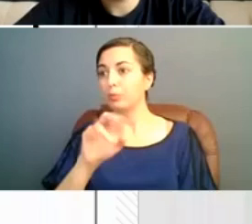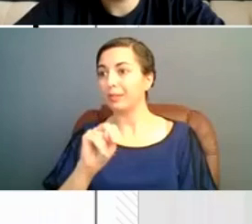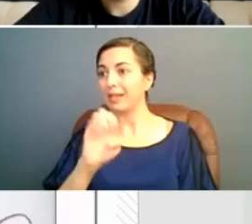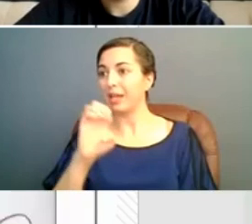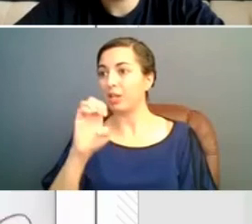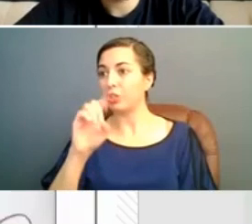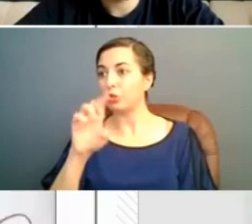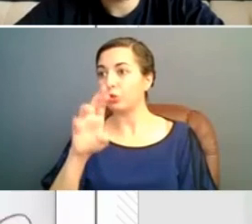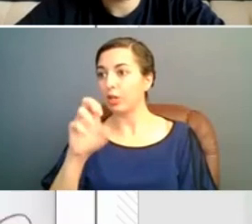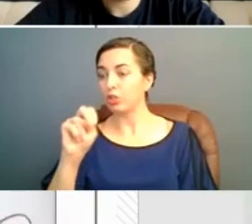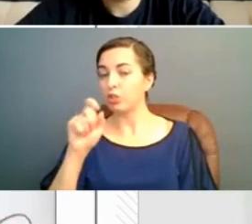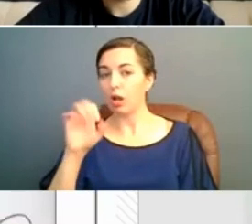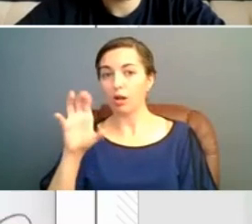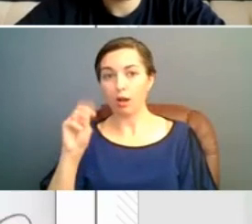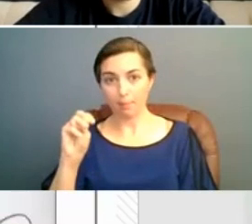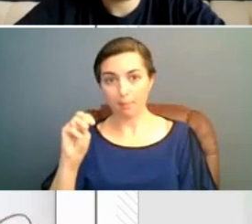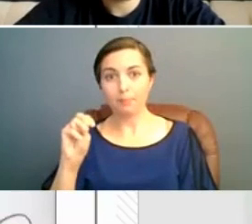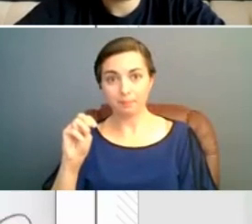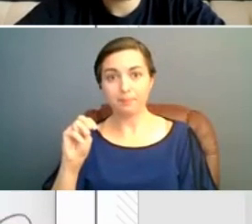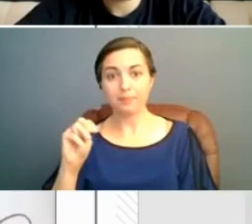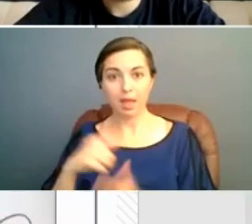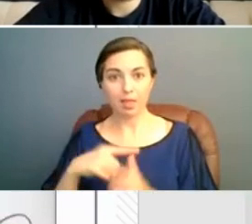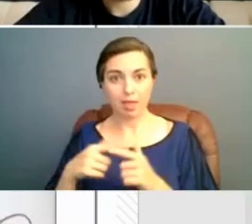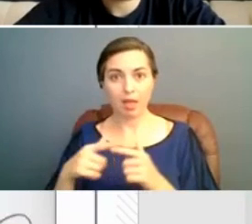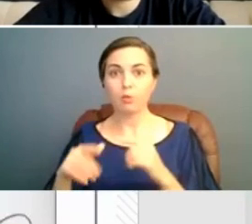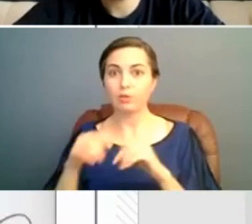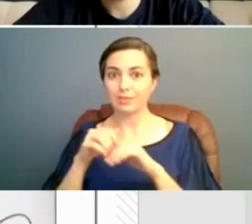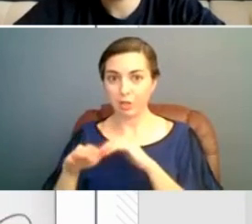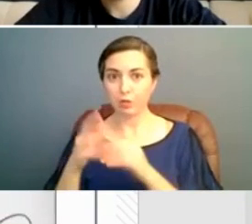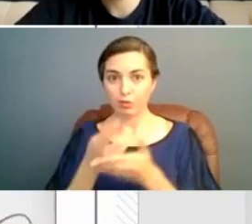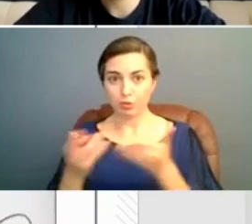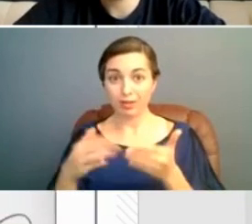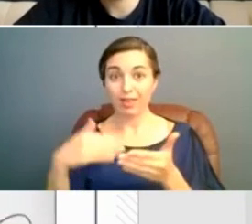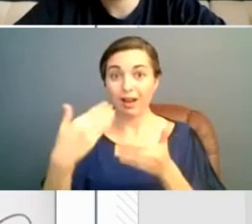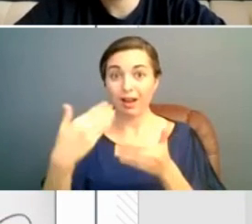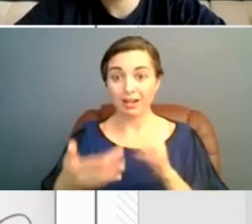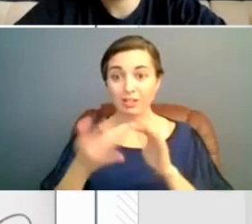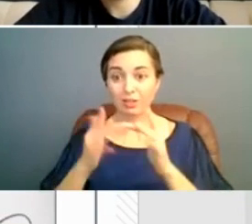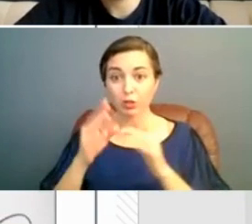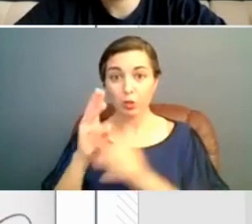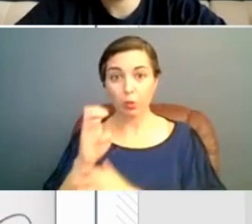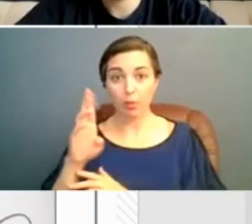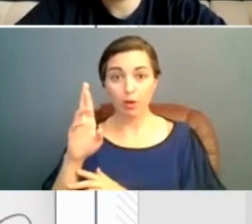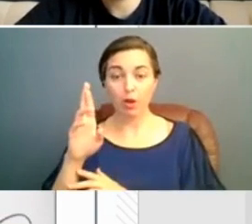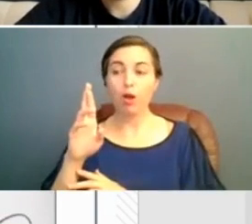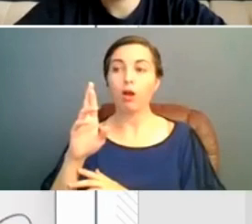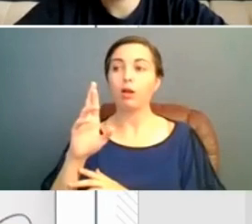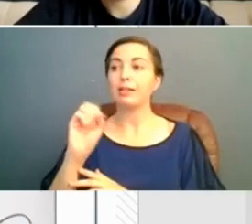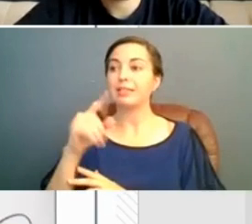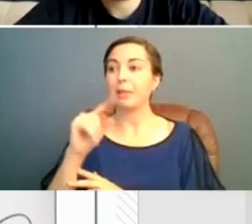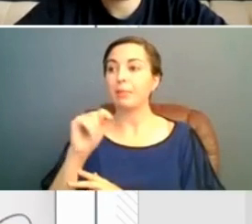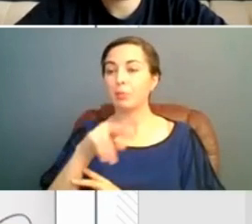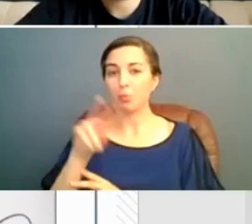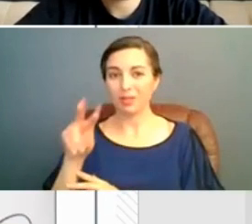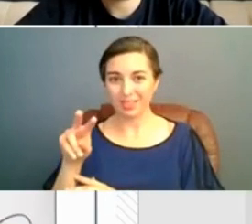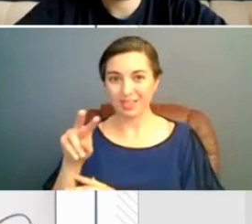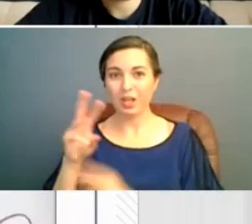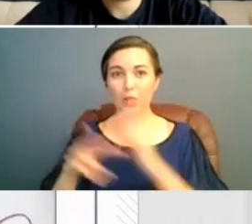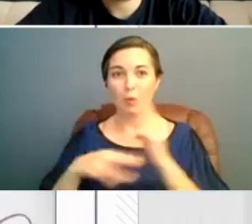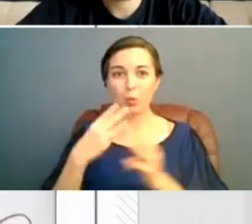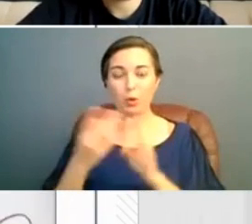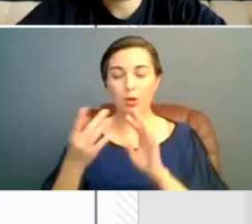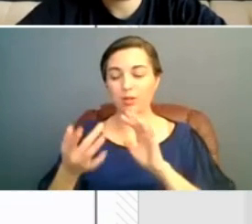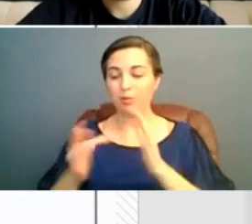way. Our next virtual internship webinar is on the 22nd, the world of medical careers. Please join us at 1:30